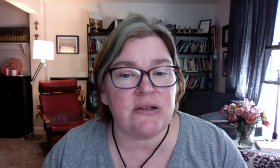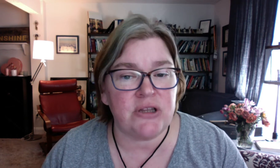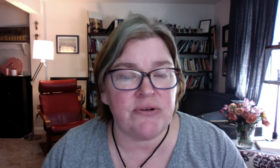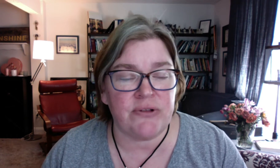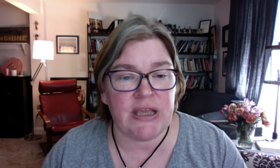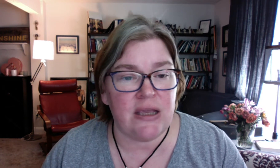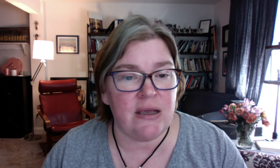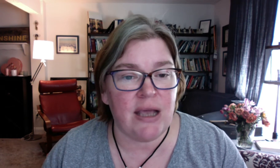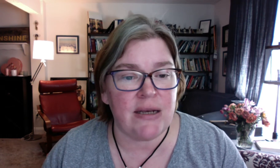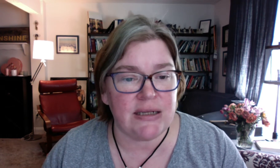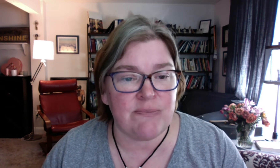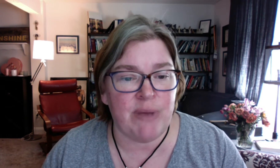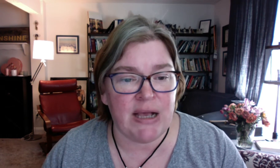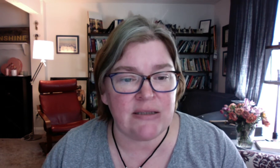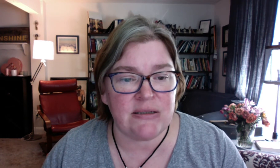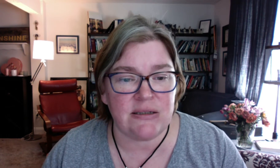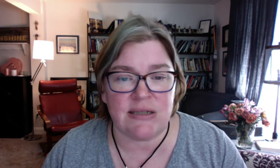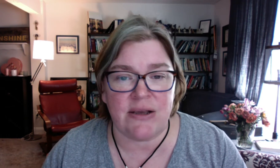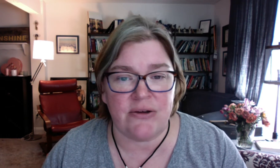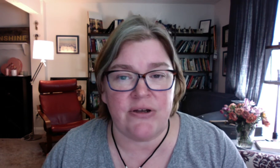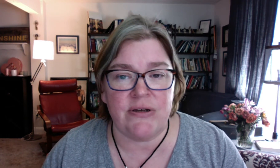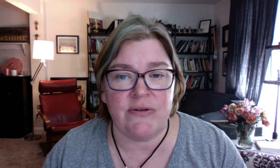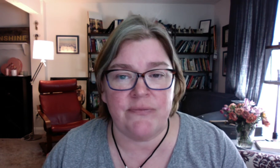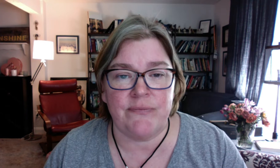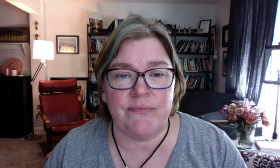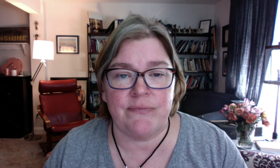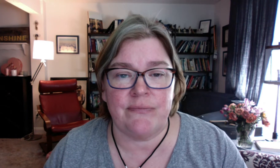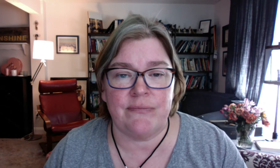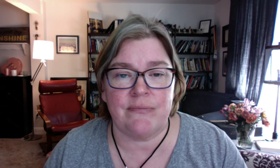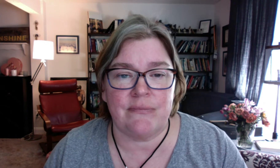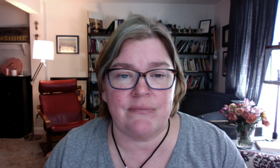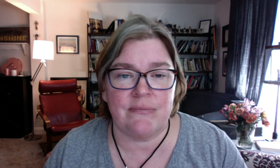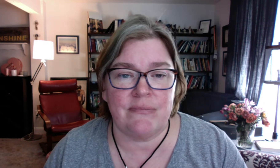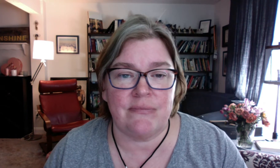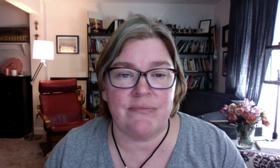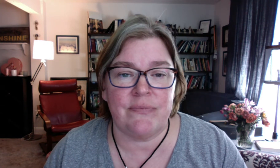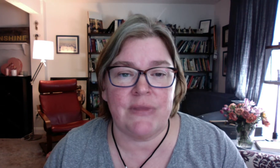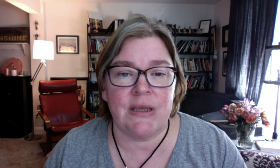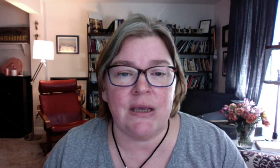as clearly and as best as I could.